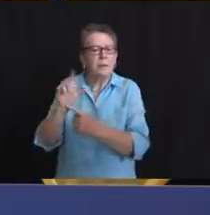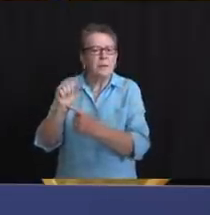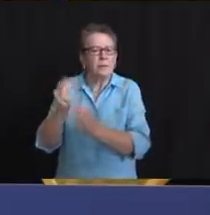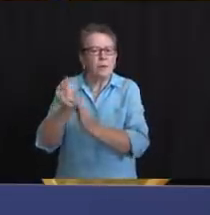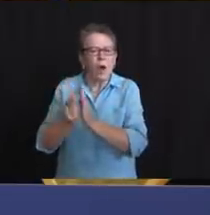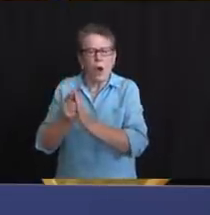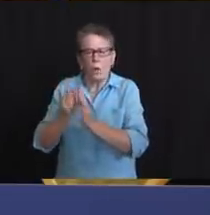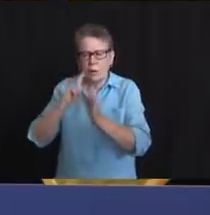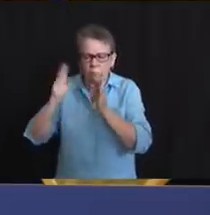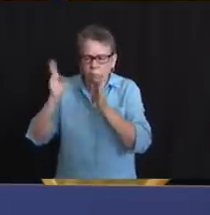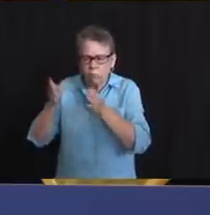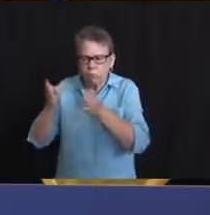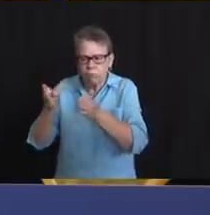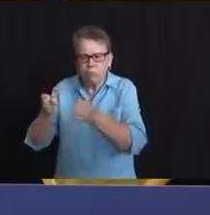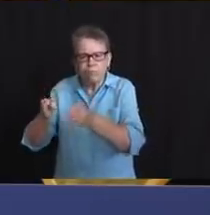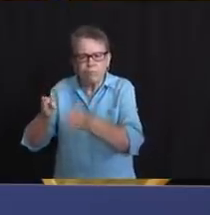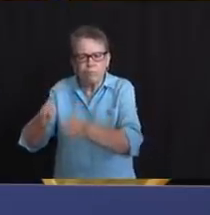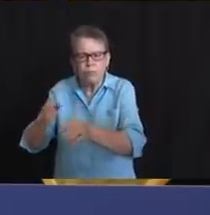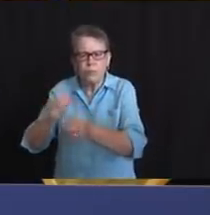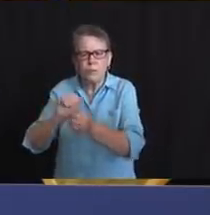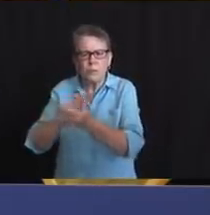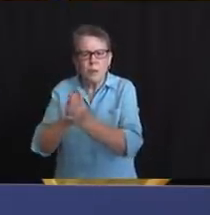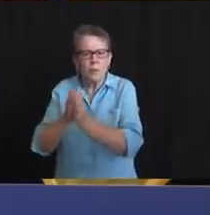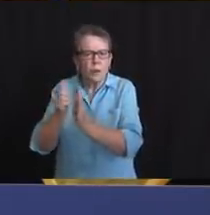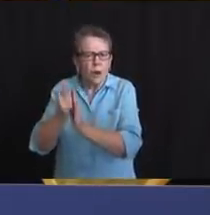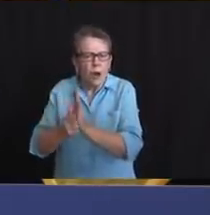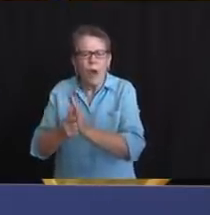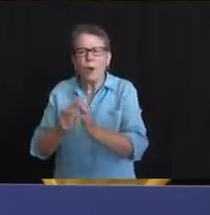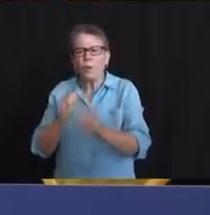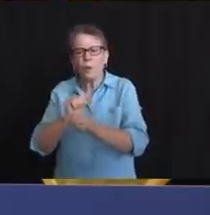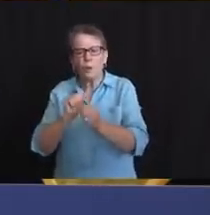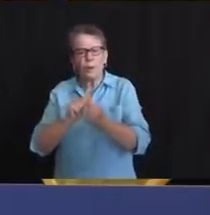were a result of working with legislators on